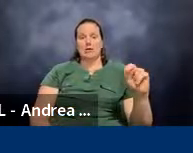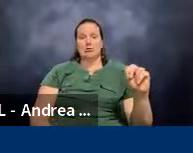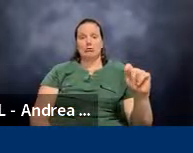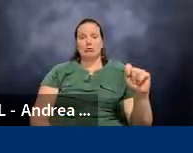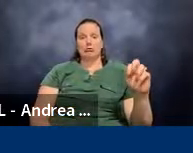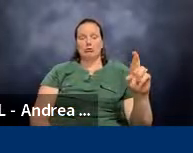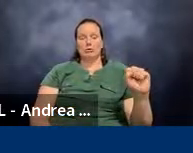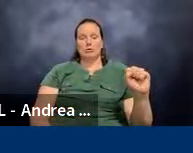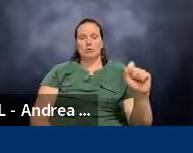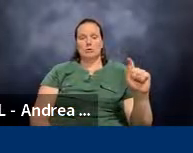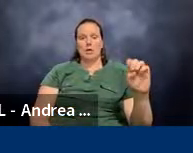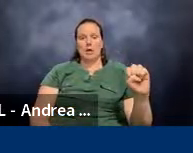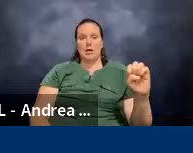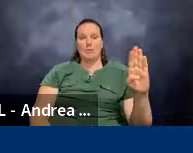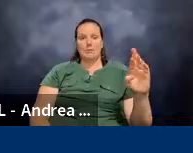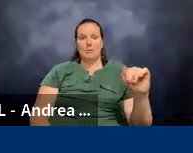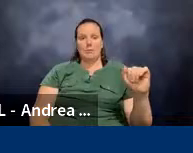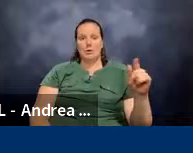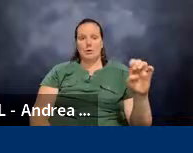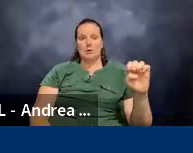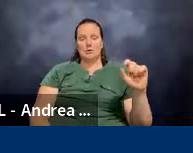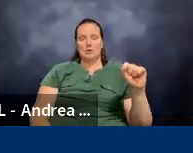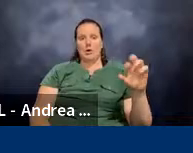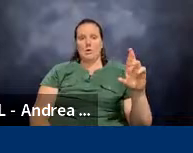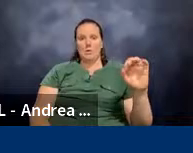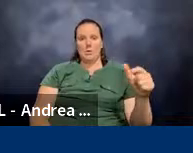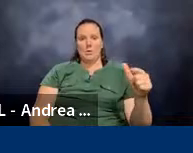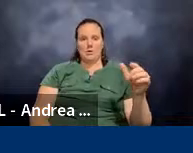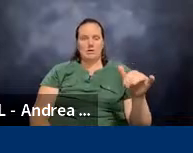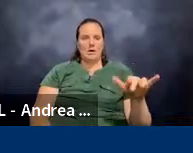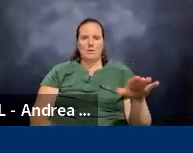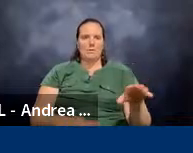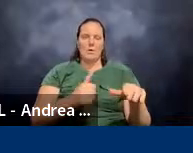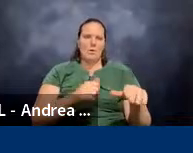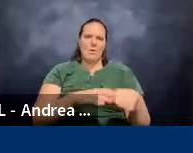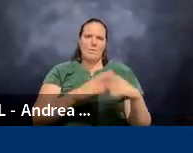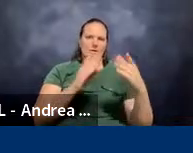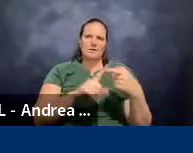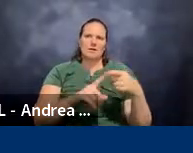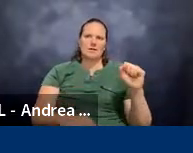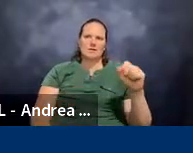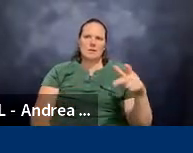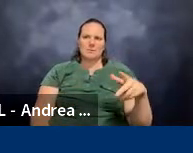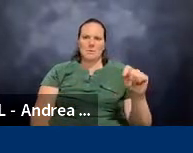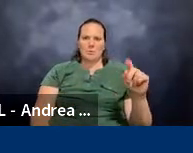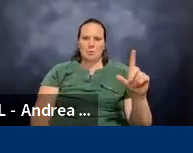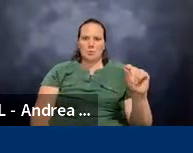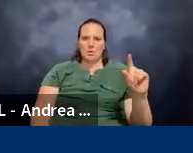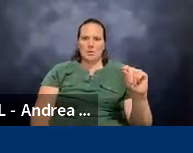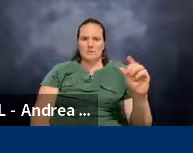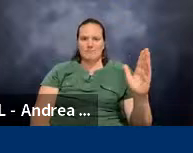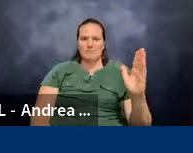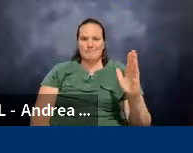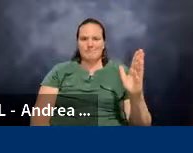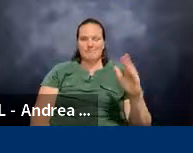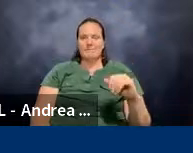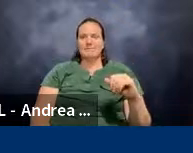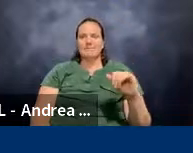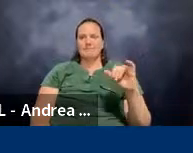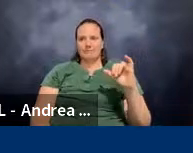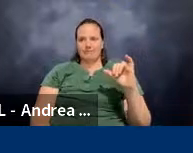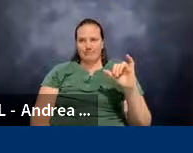@interstatebridge.org. That will not open up until that comment inbox won't open up until September 20th. But and you'll be